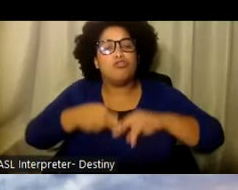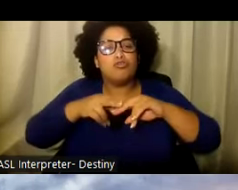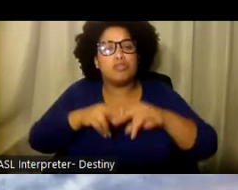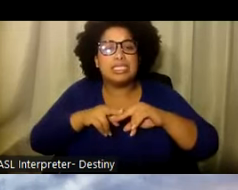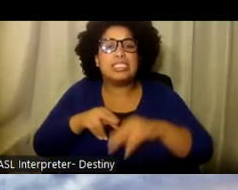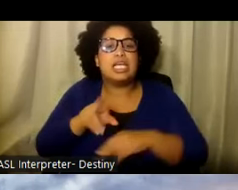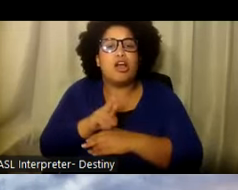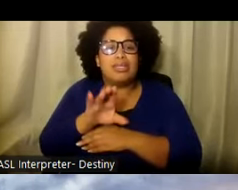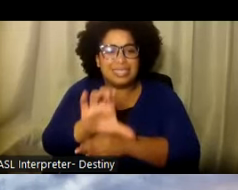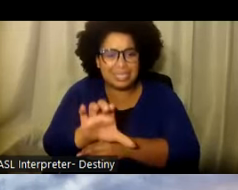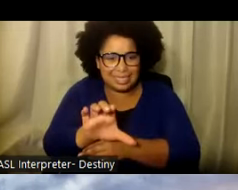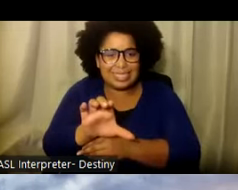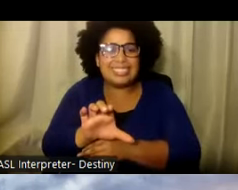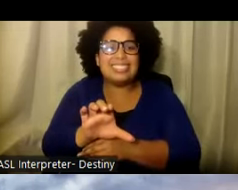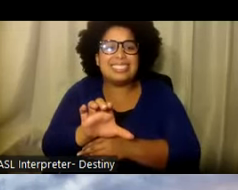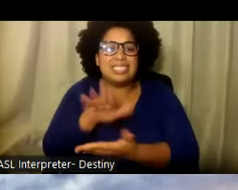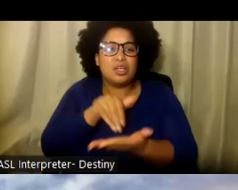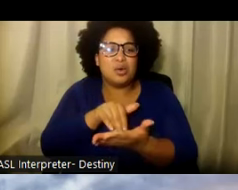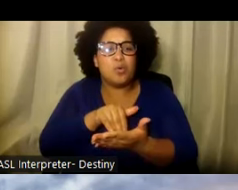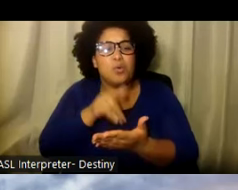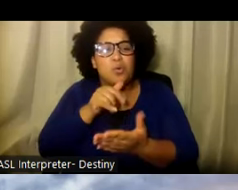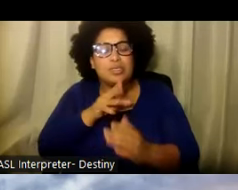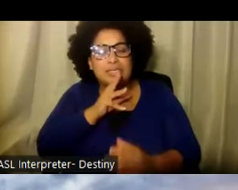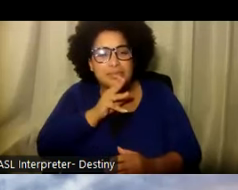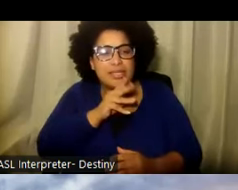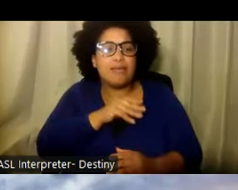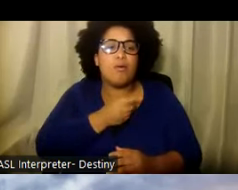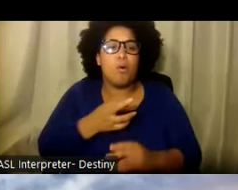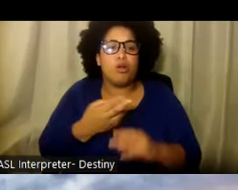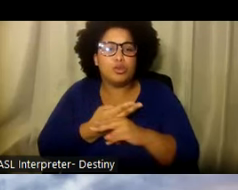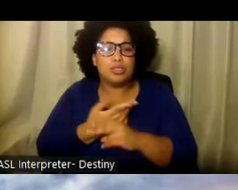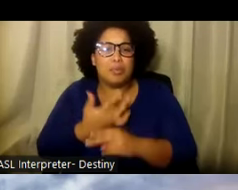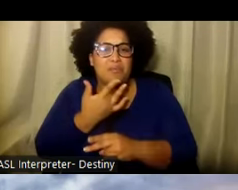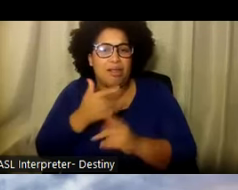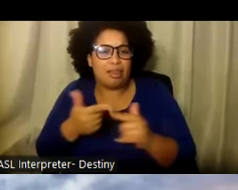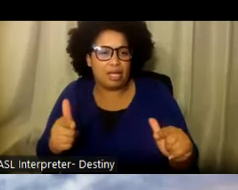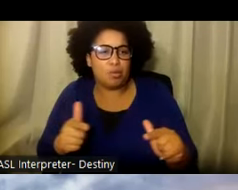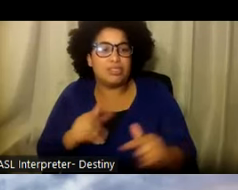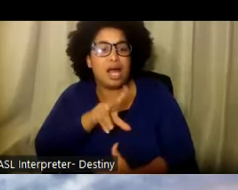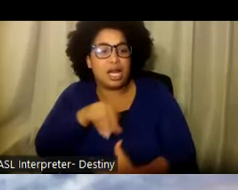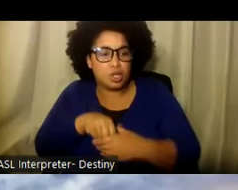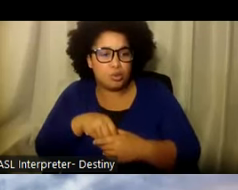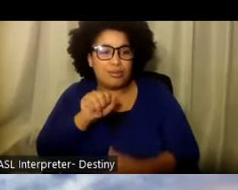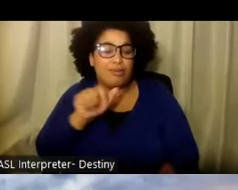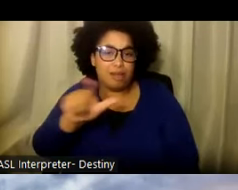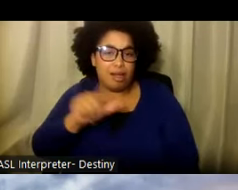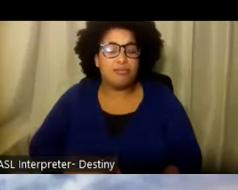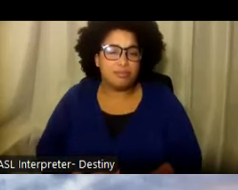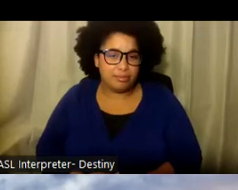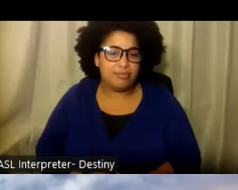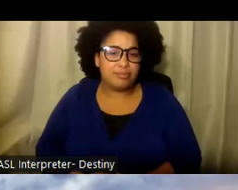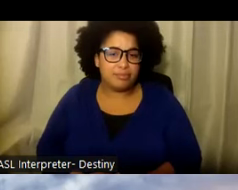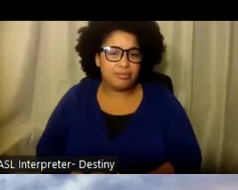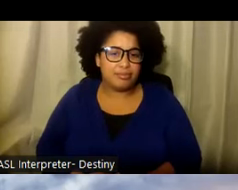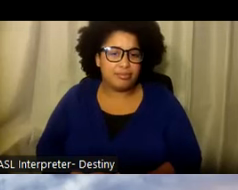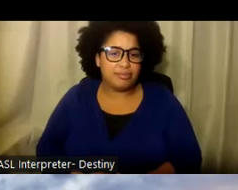consumers' access to staff who speak or communicate using their preferred language, including American Sign Language. We